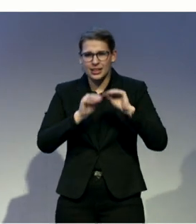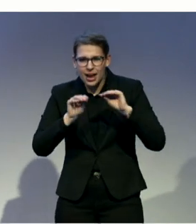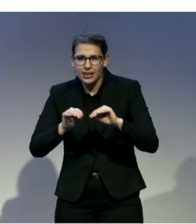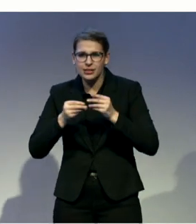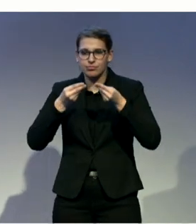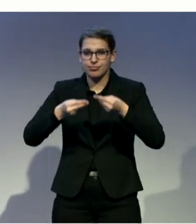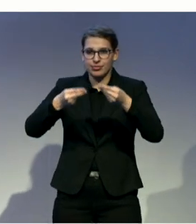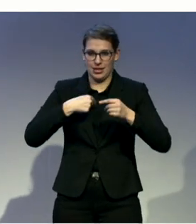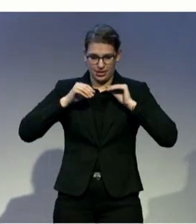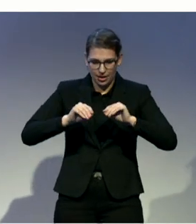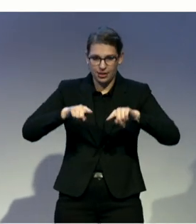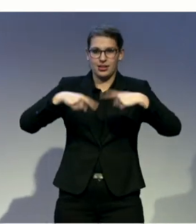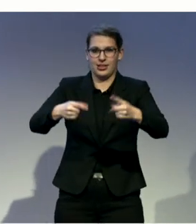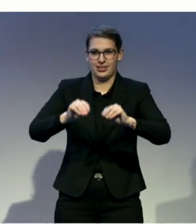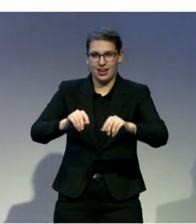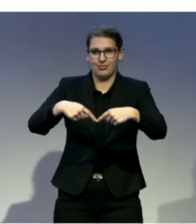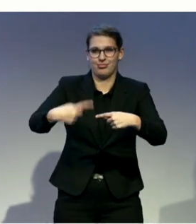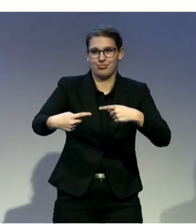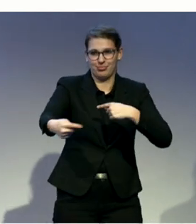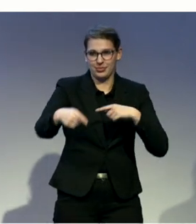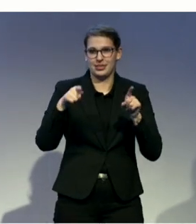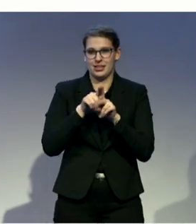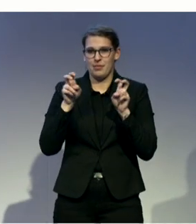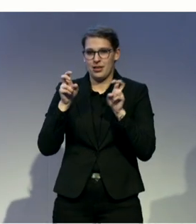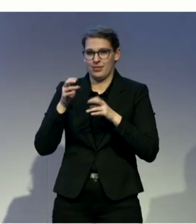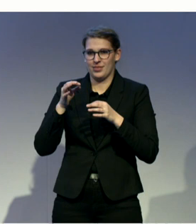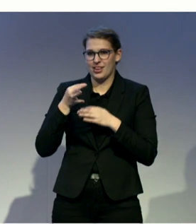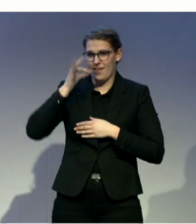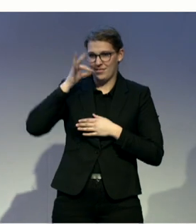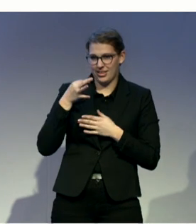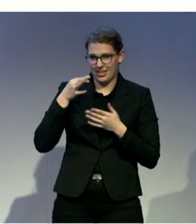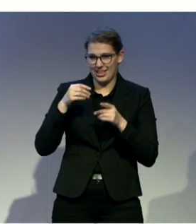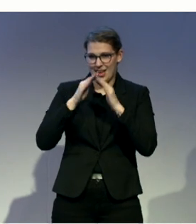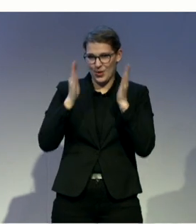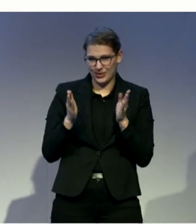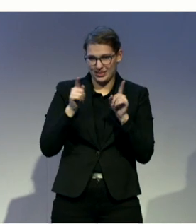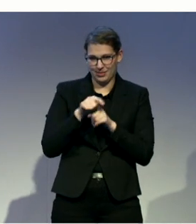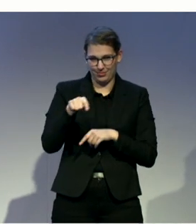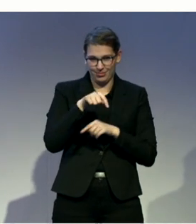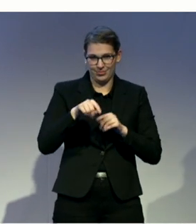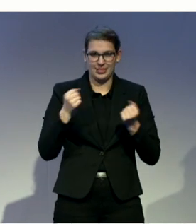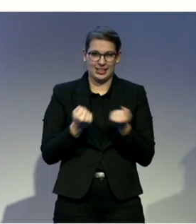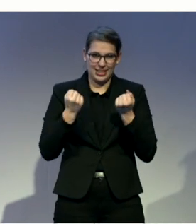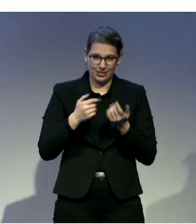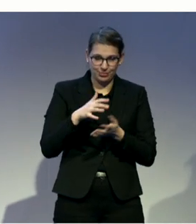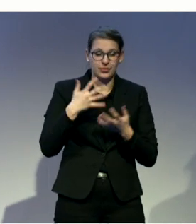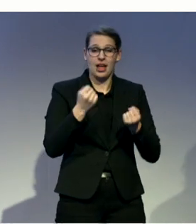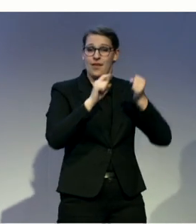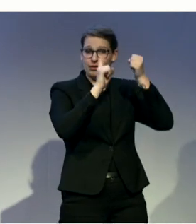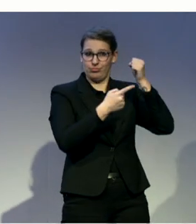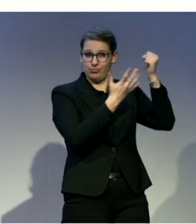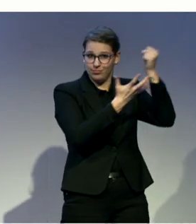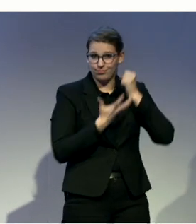one big happiness, government gave us money, and we took out from the residential institution